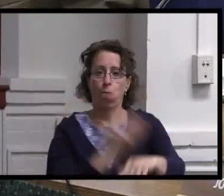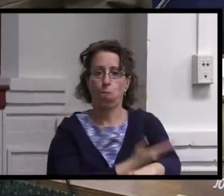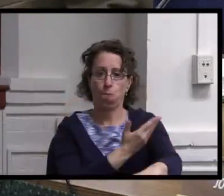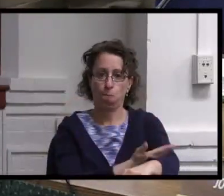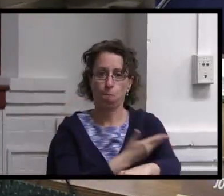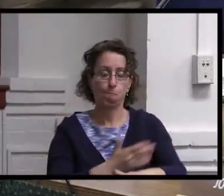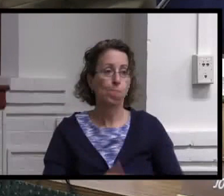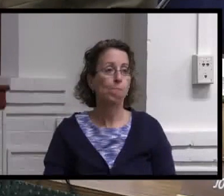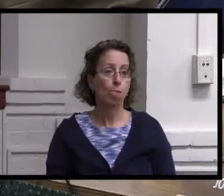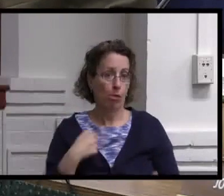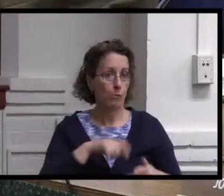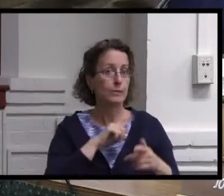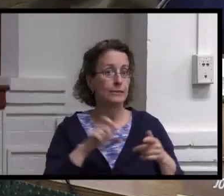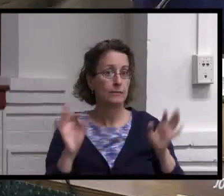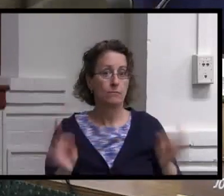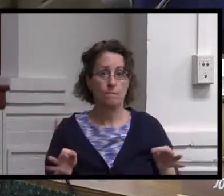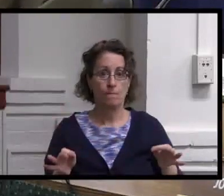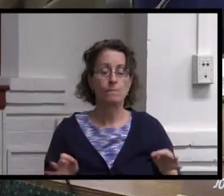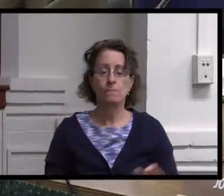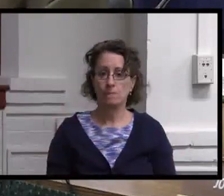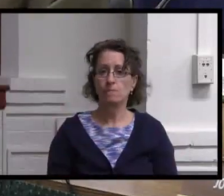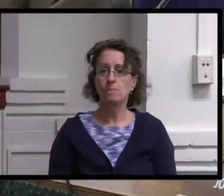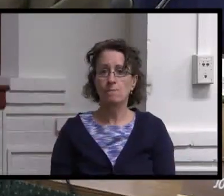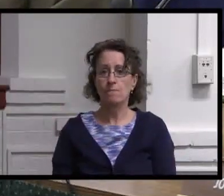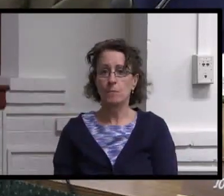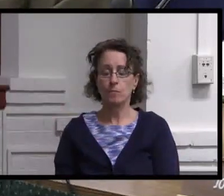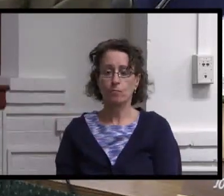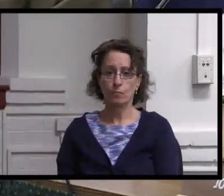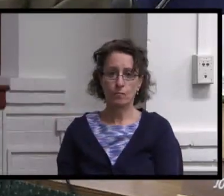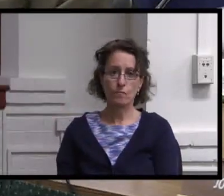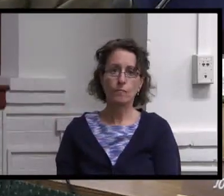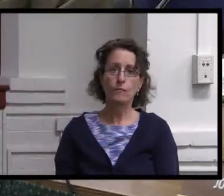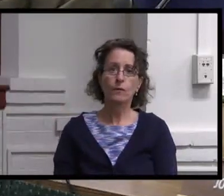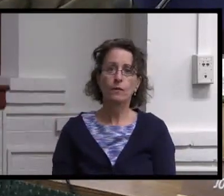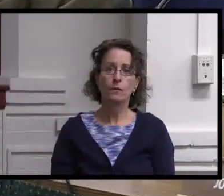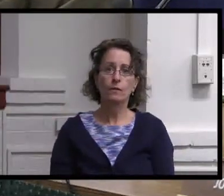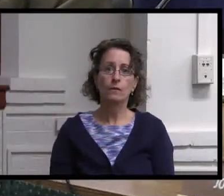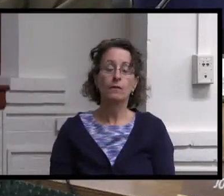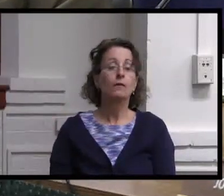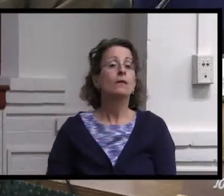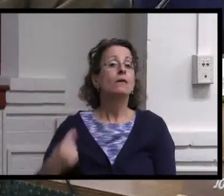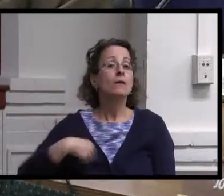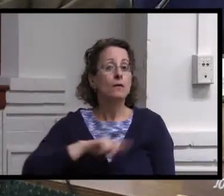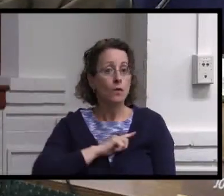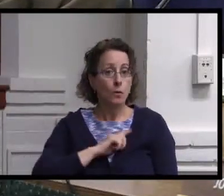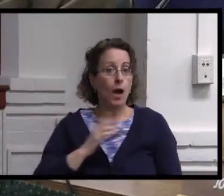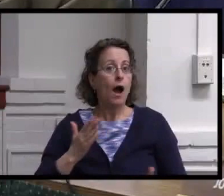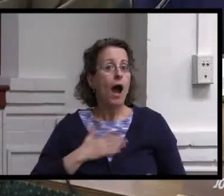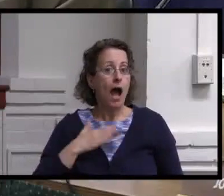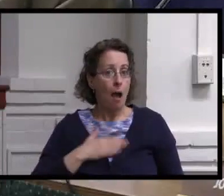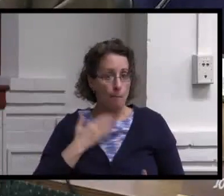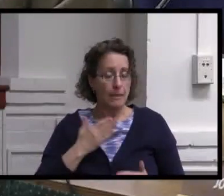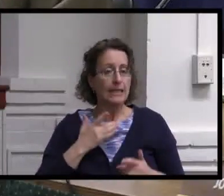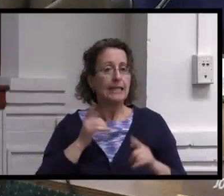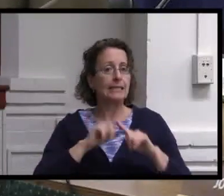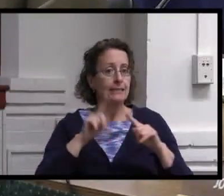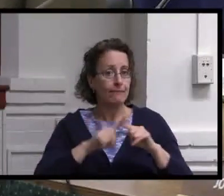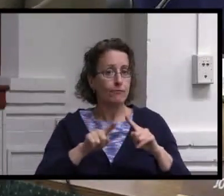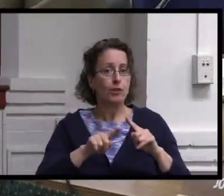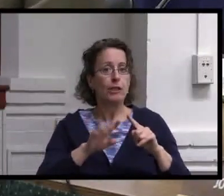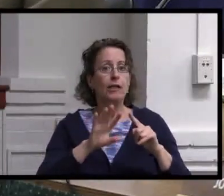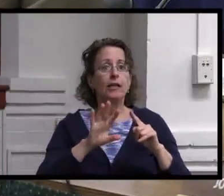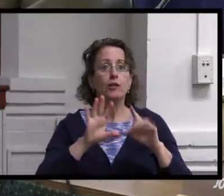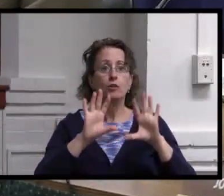some action tonight. We do. We're very happy to be at the point now where we've got agreements with the various parties that are ready for your